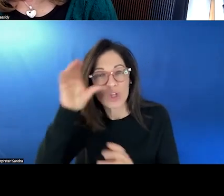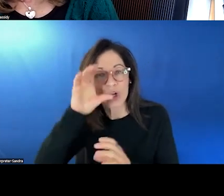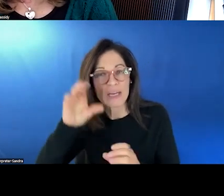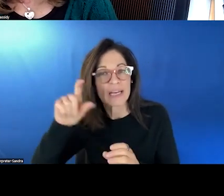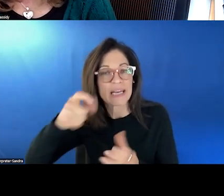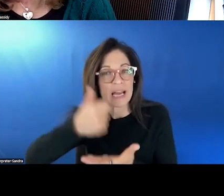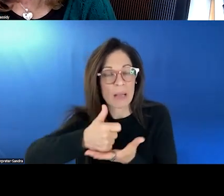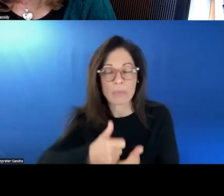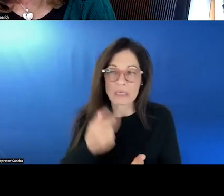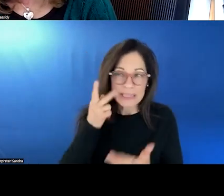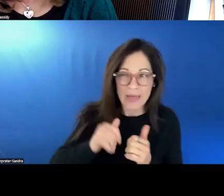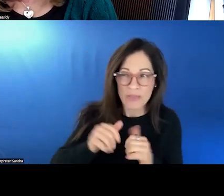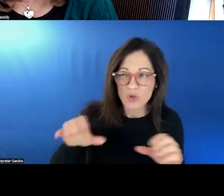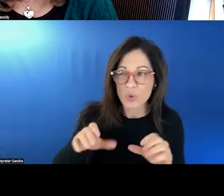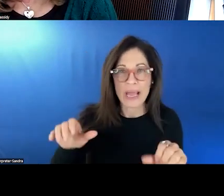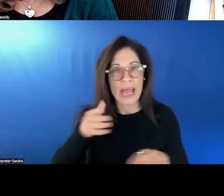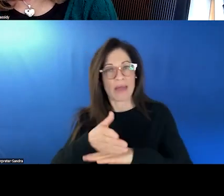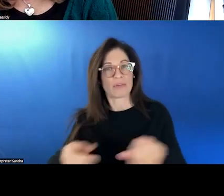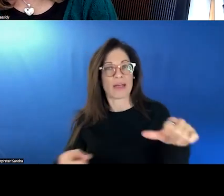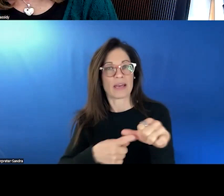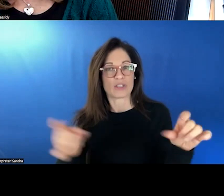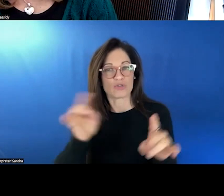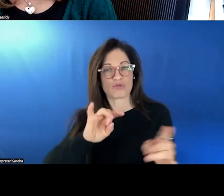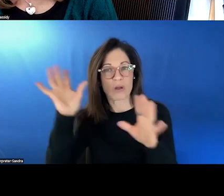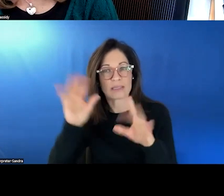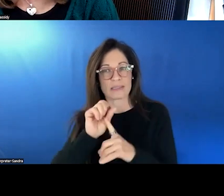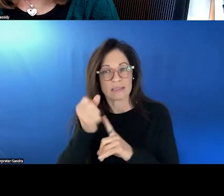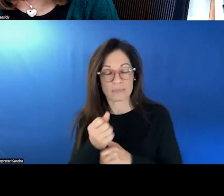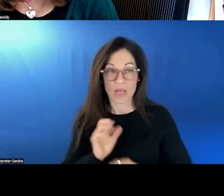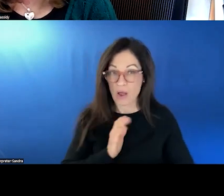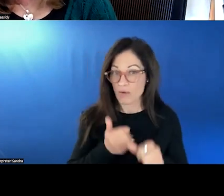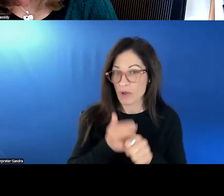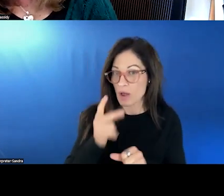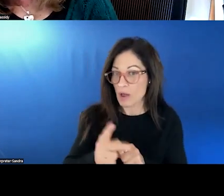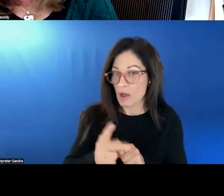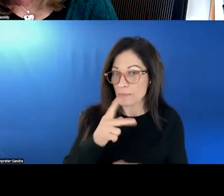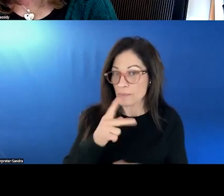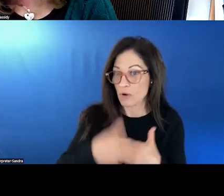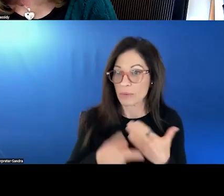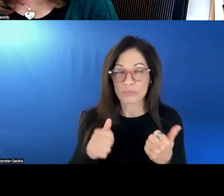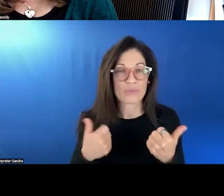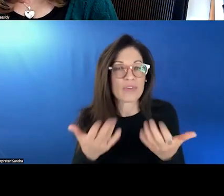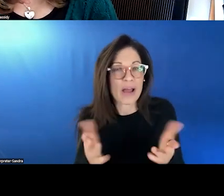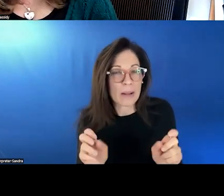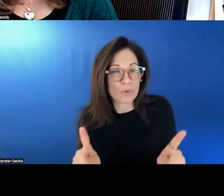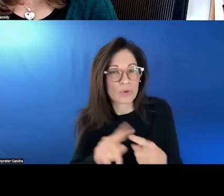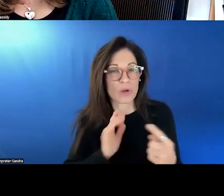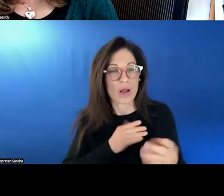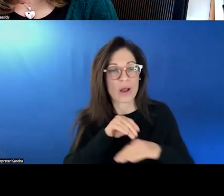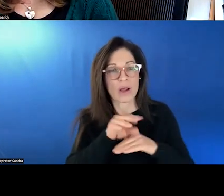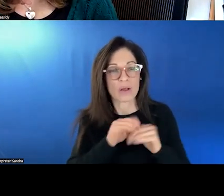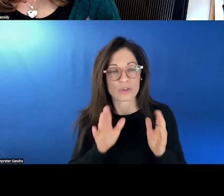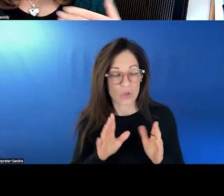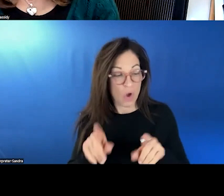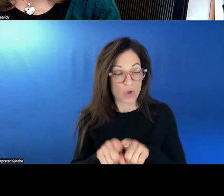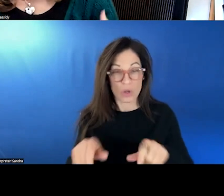doing after an initial crisis. Our follow-up programs give our counselors this kind of an opportunity and can give